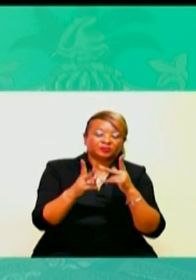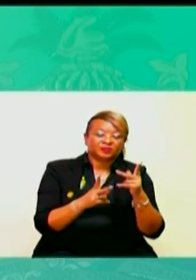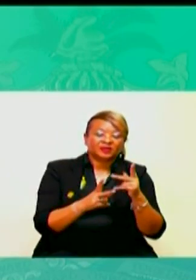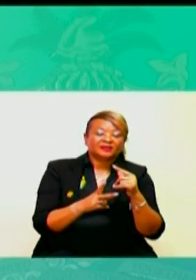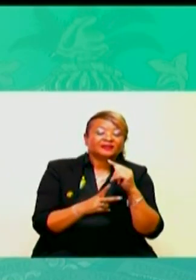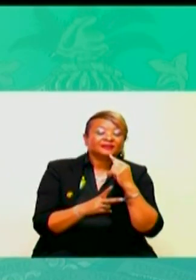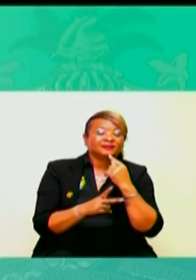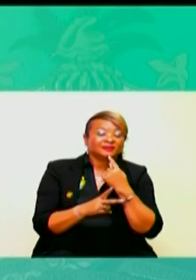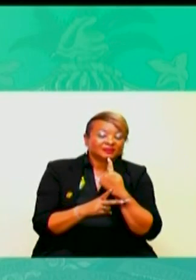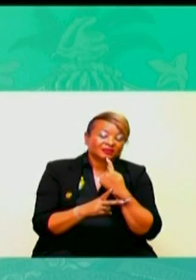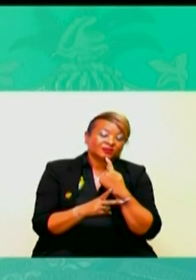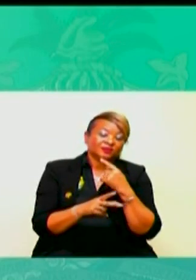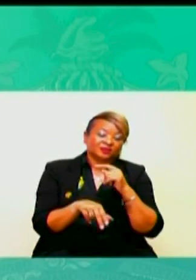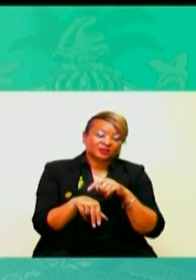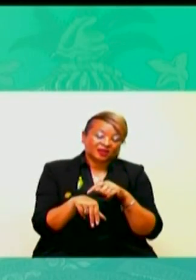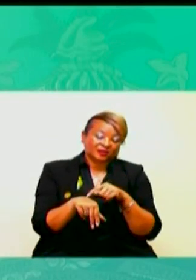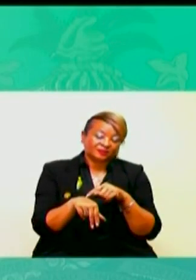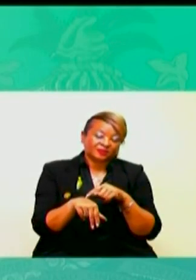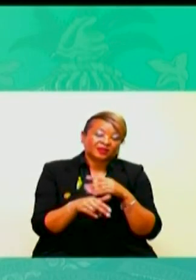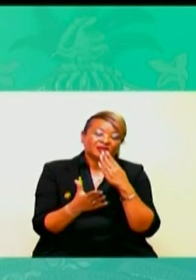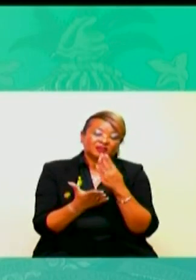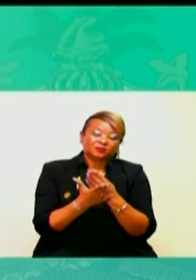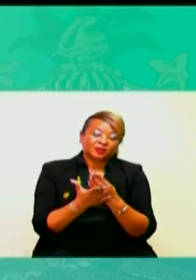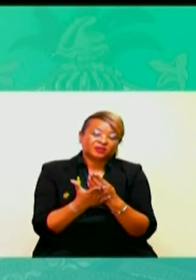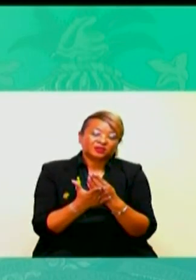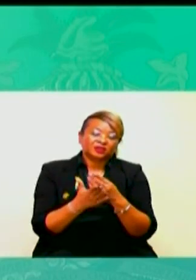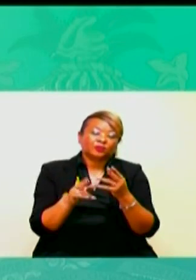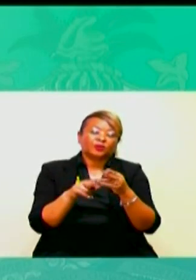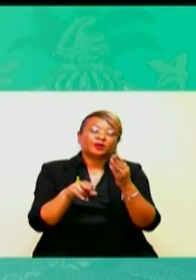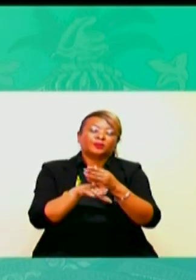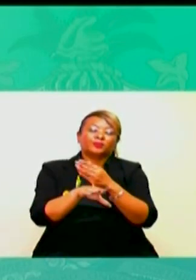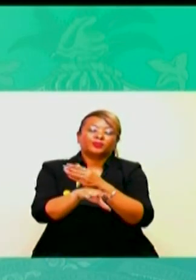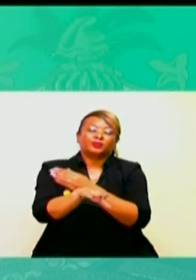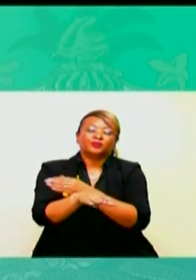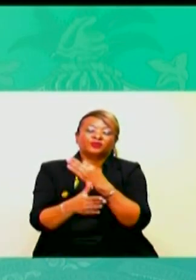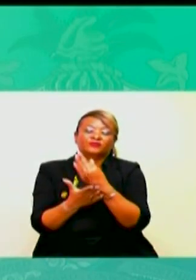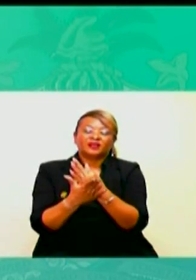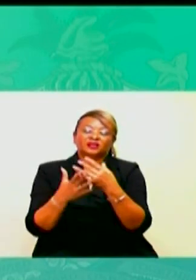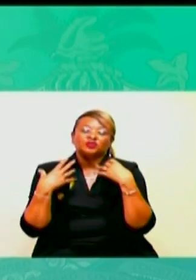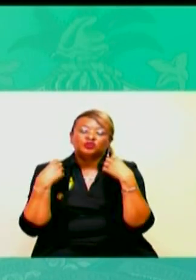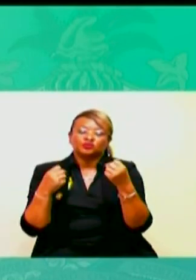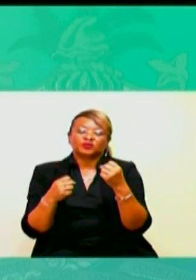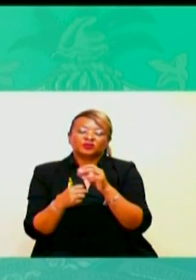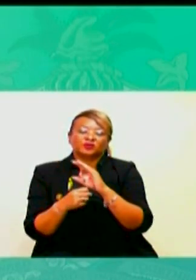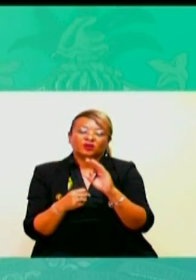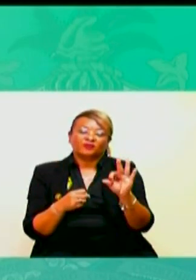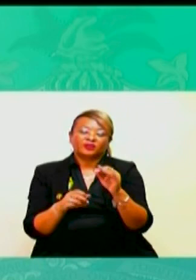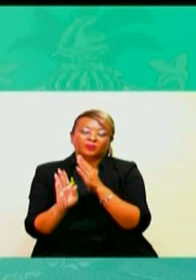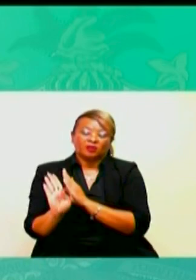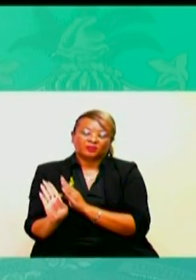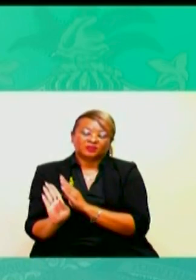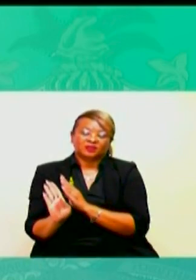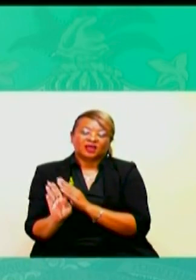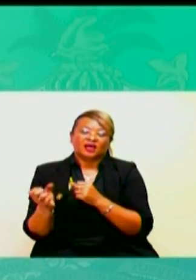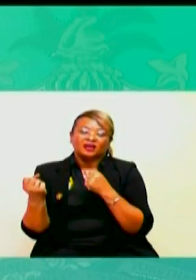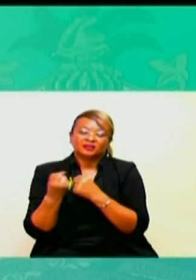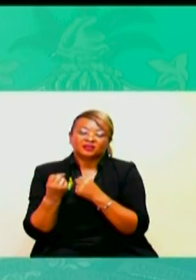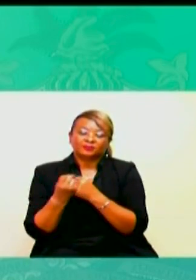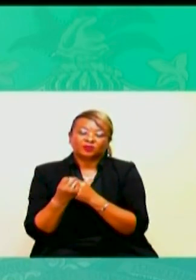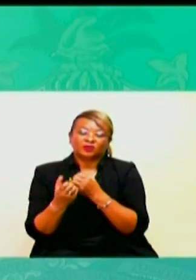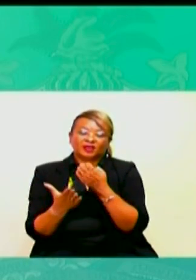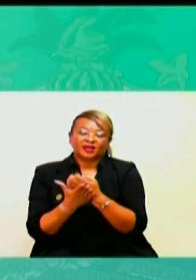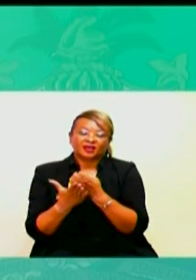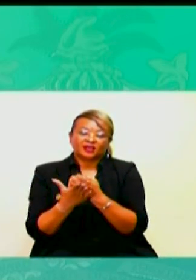serious times. It is a budget that will improve the financial strength of the Bahamas and support the